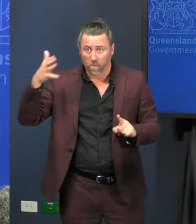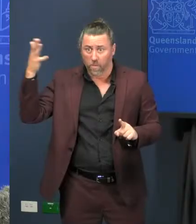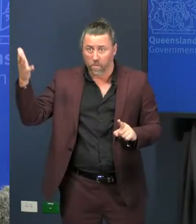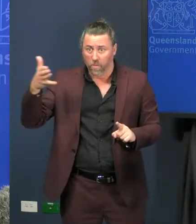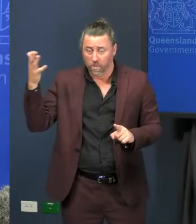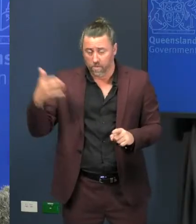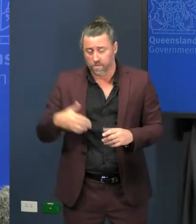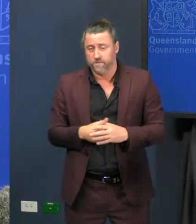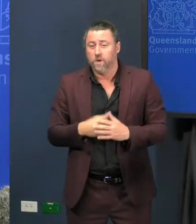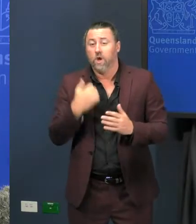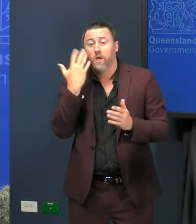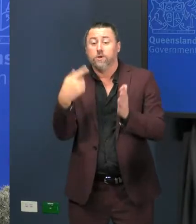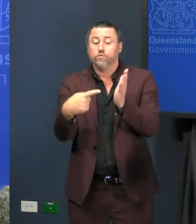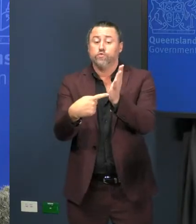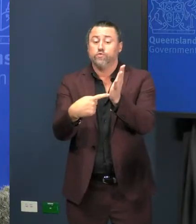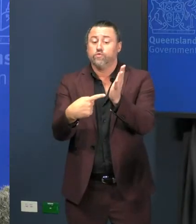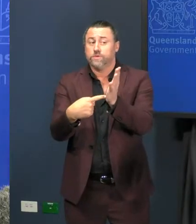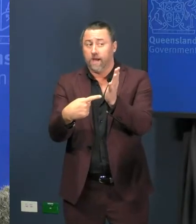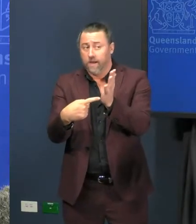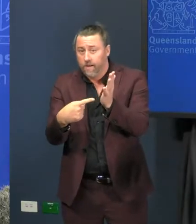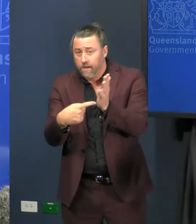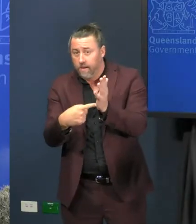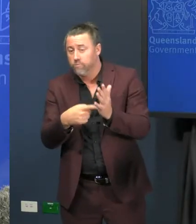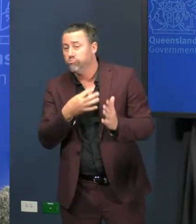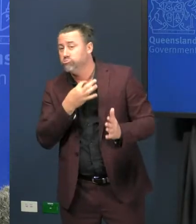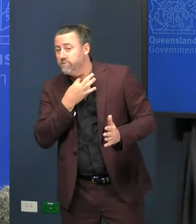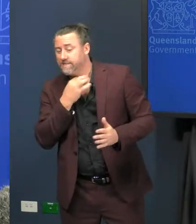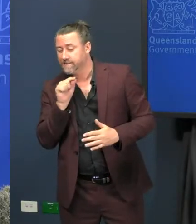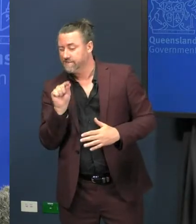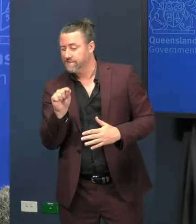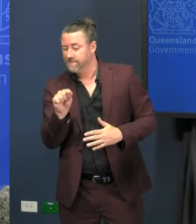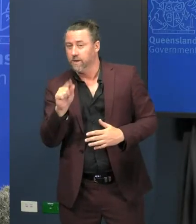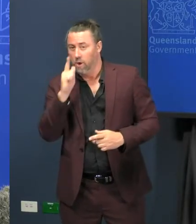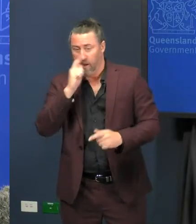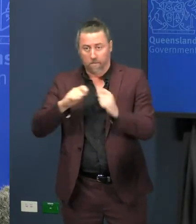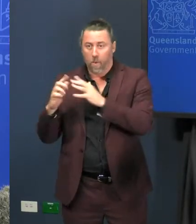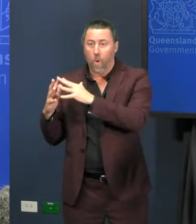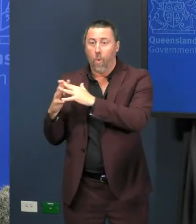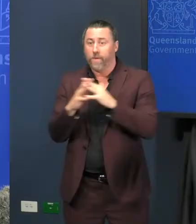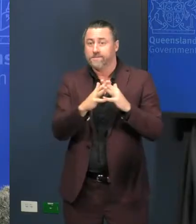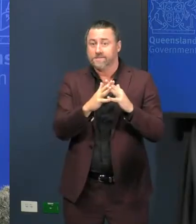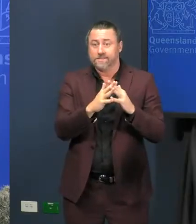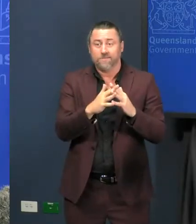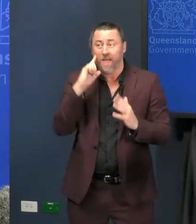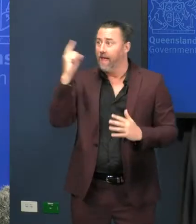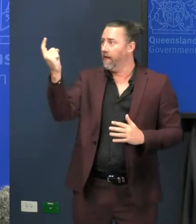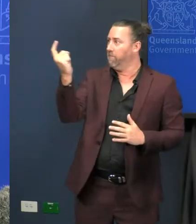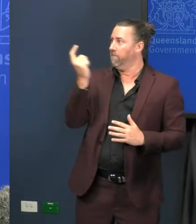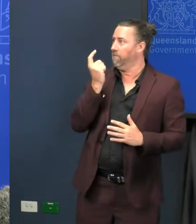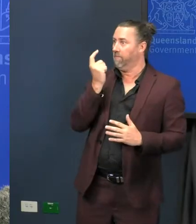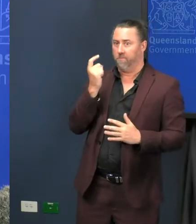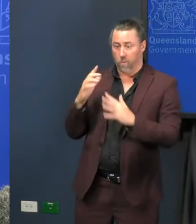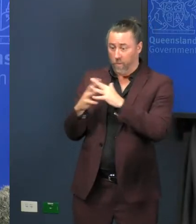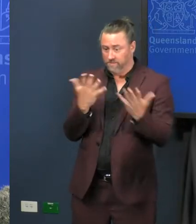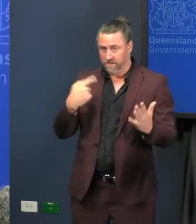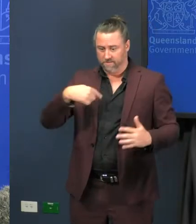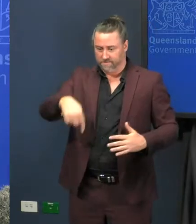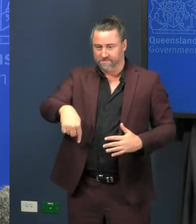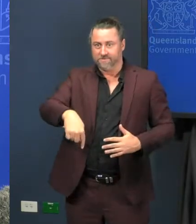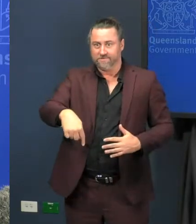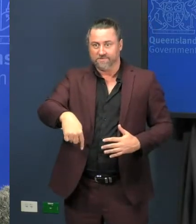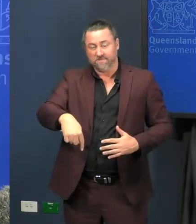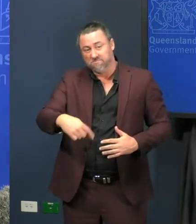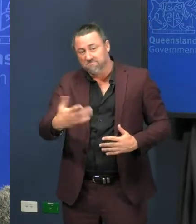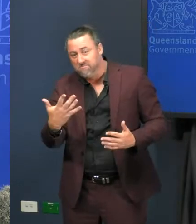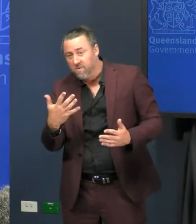From Tuesday, there is an increasing risk that Alfred will turn west and track back towards the southeast Queensland